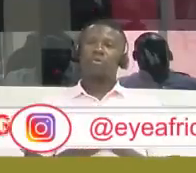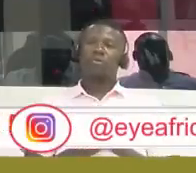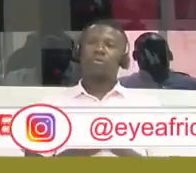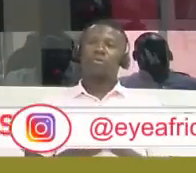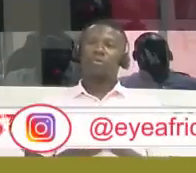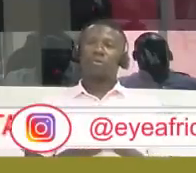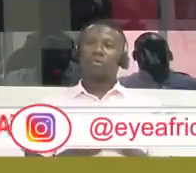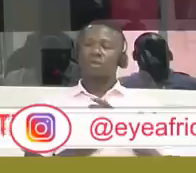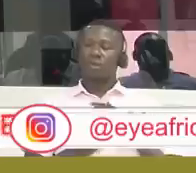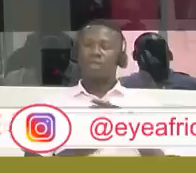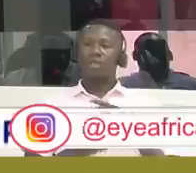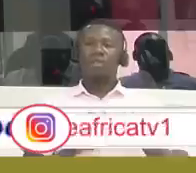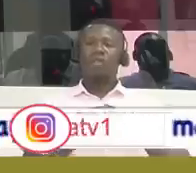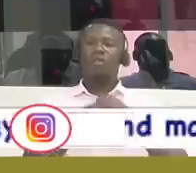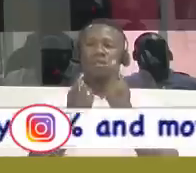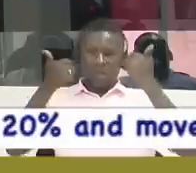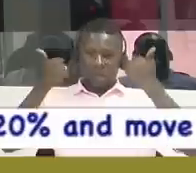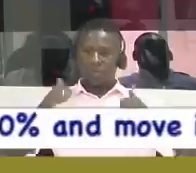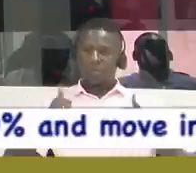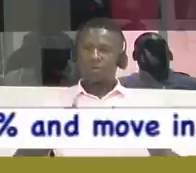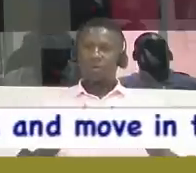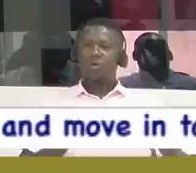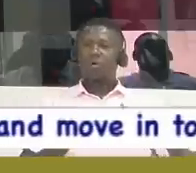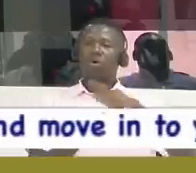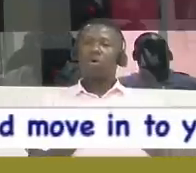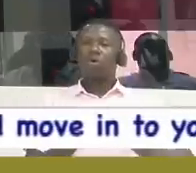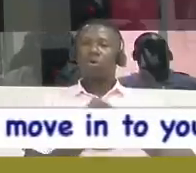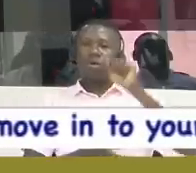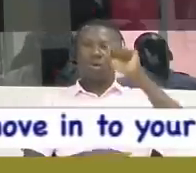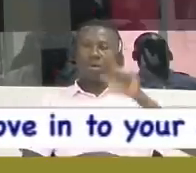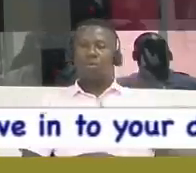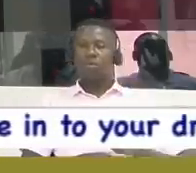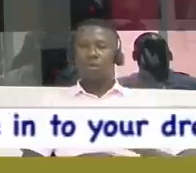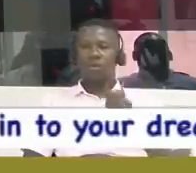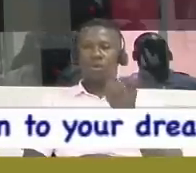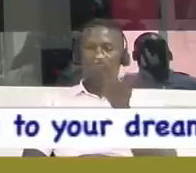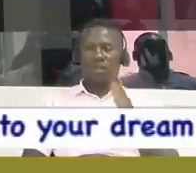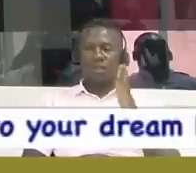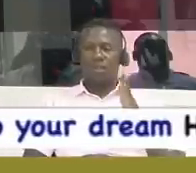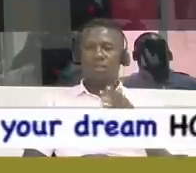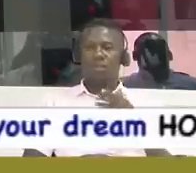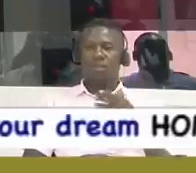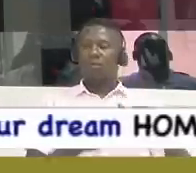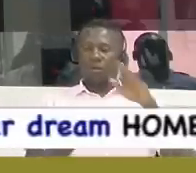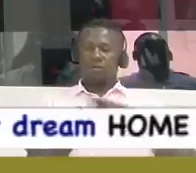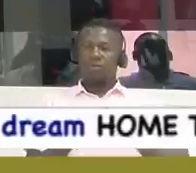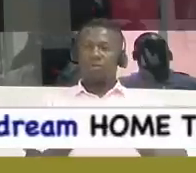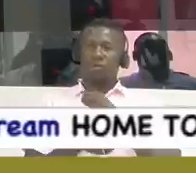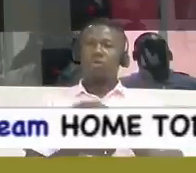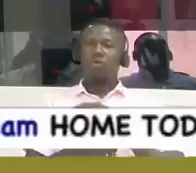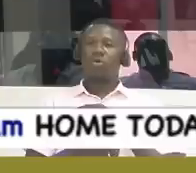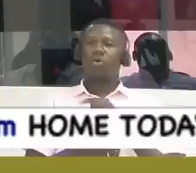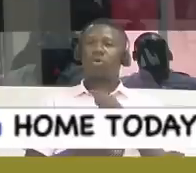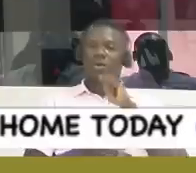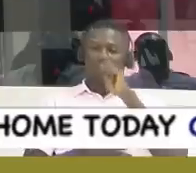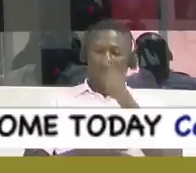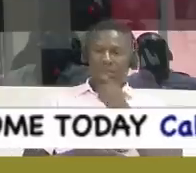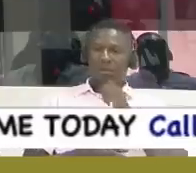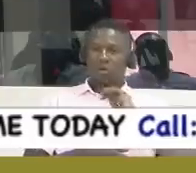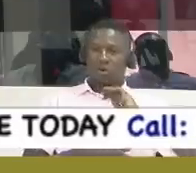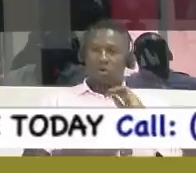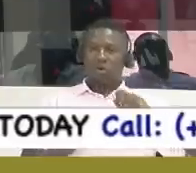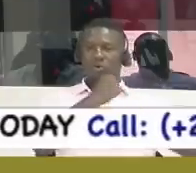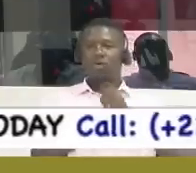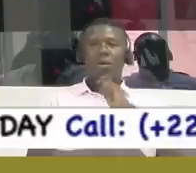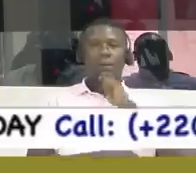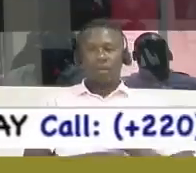the incident of April 10 with respect to your late husband and the impact